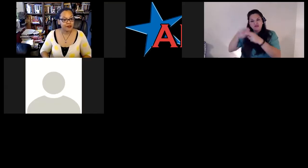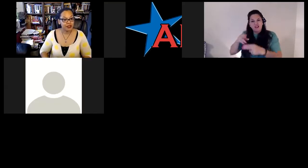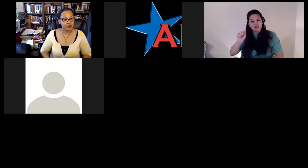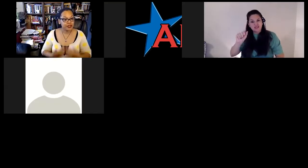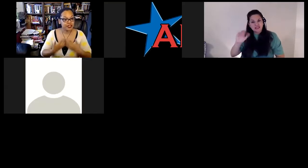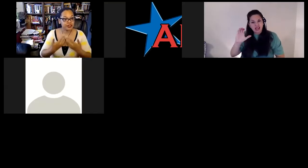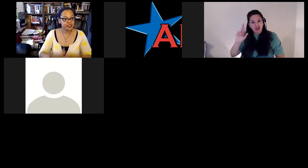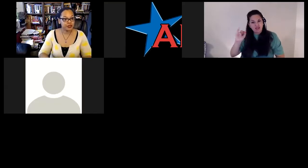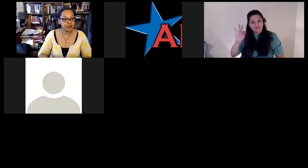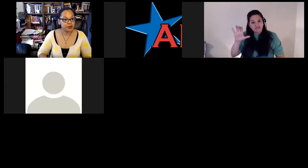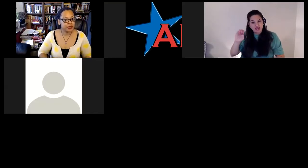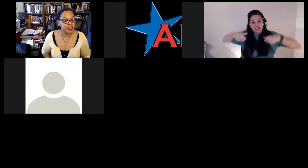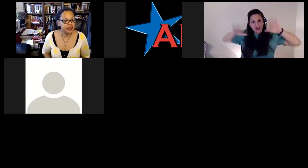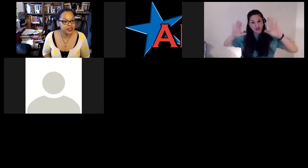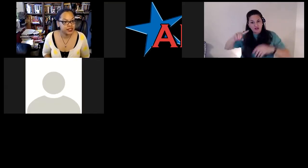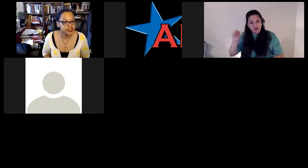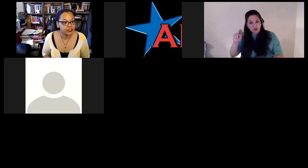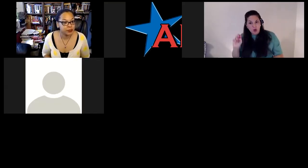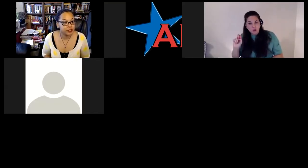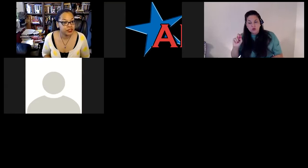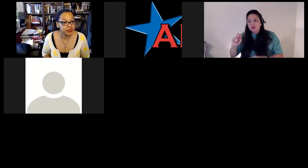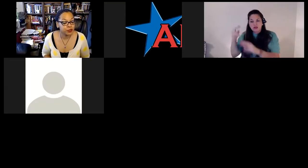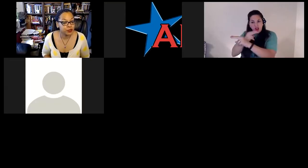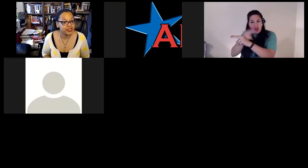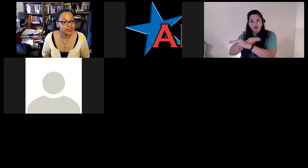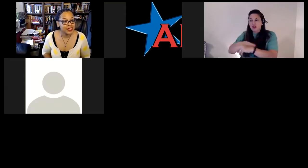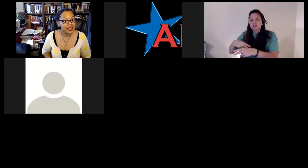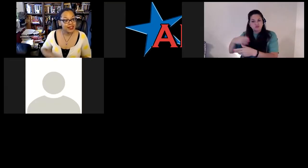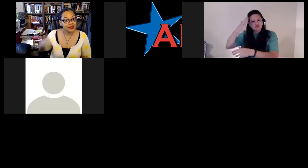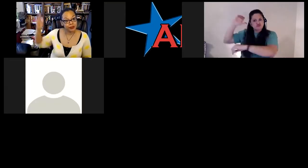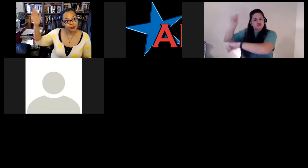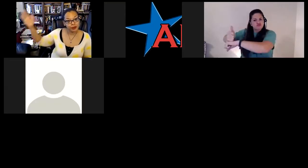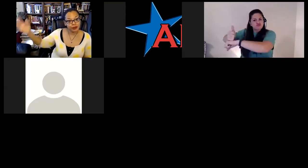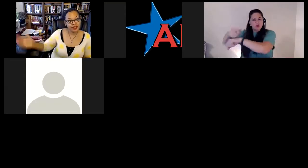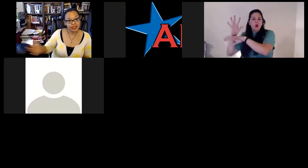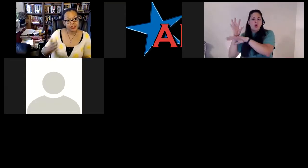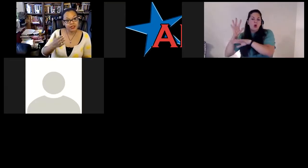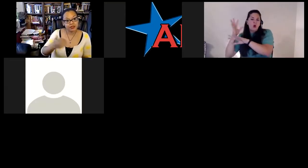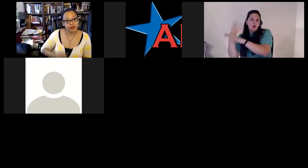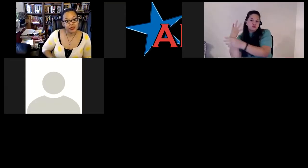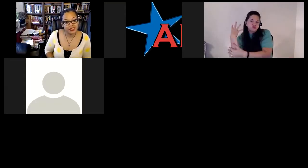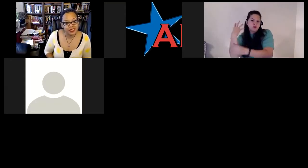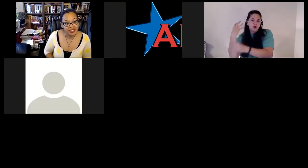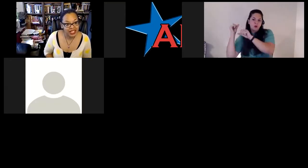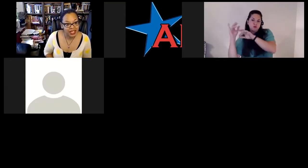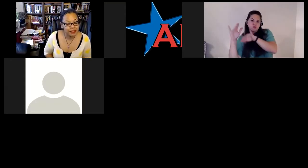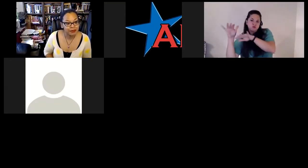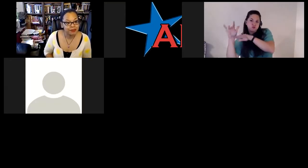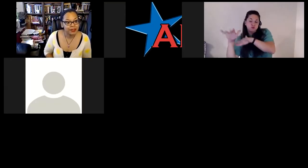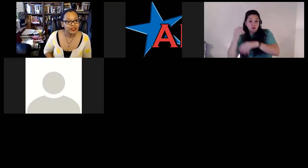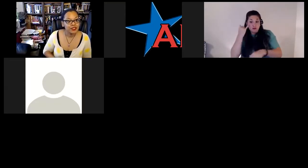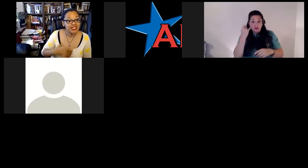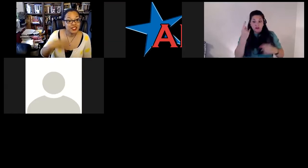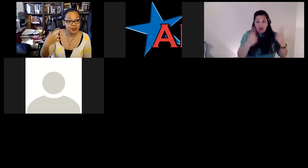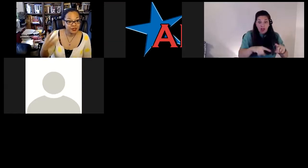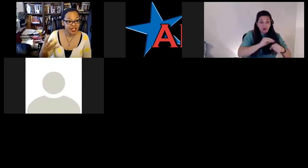have respiratory illness due to higher instances of pollutants, and then a respiratory pandemic comes through, what do you think is going to happen?